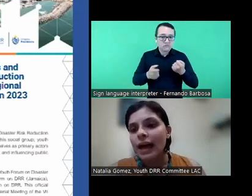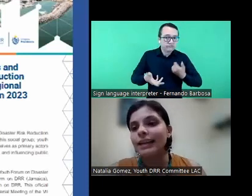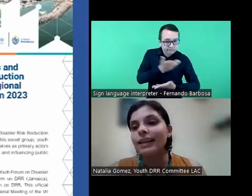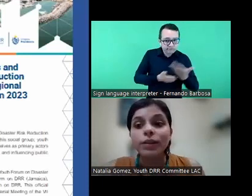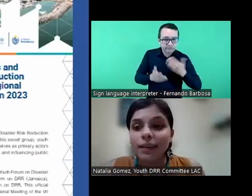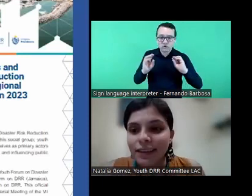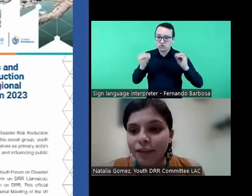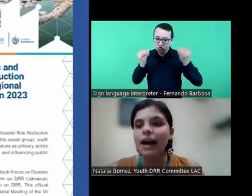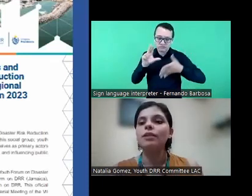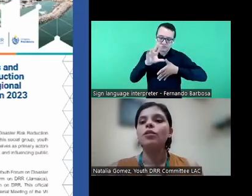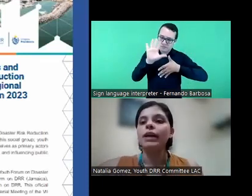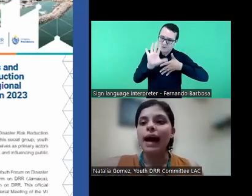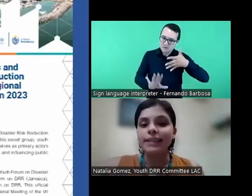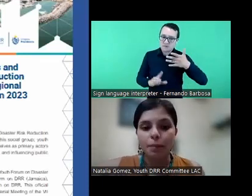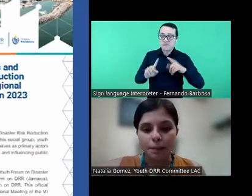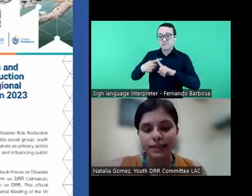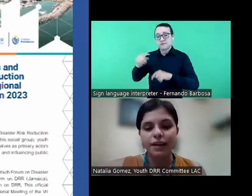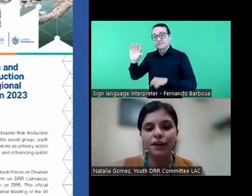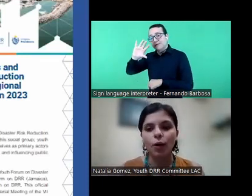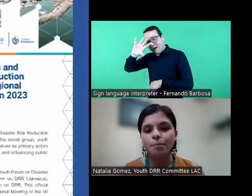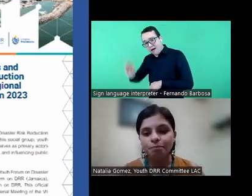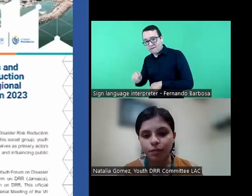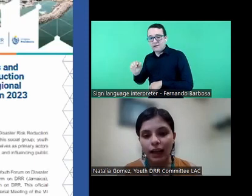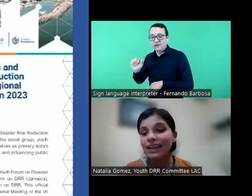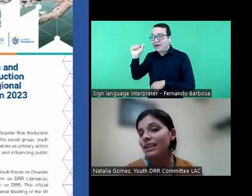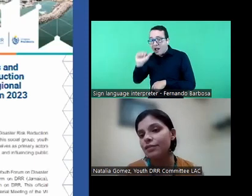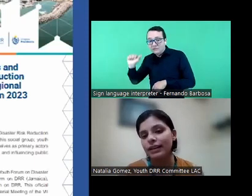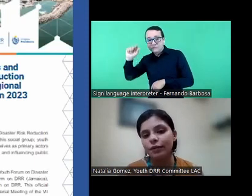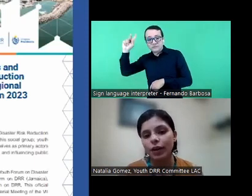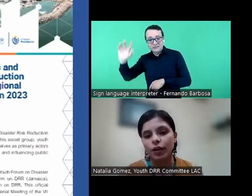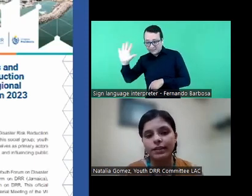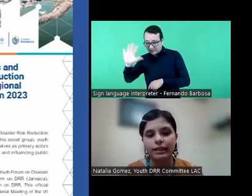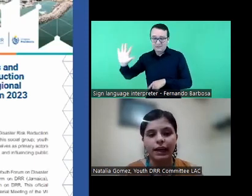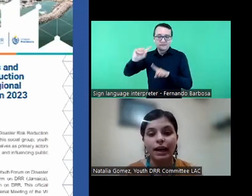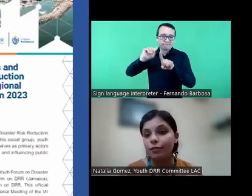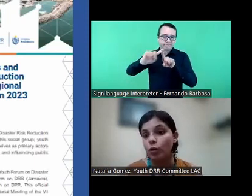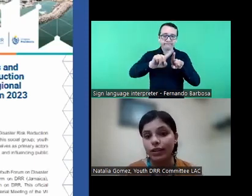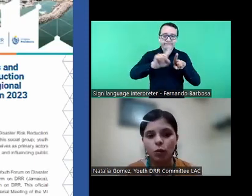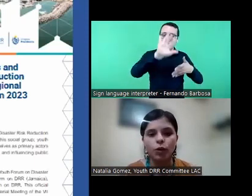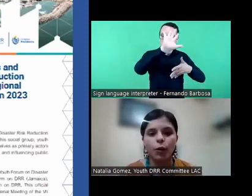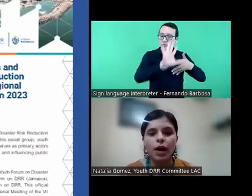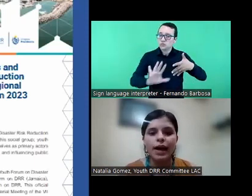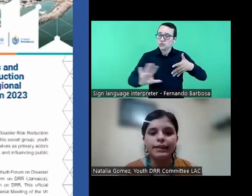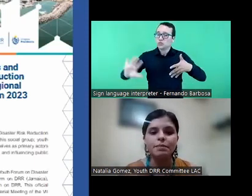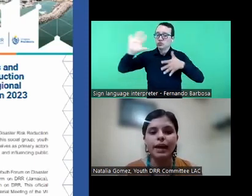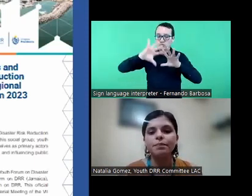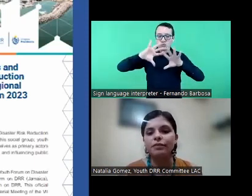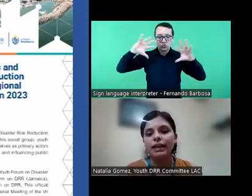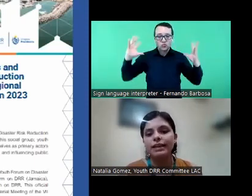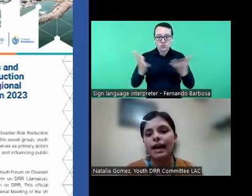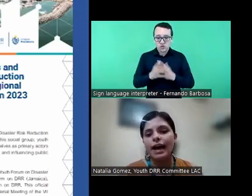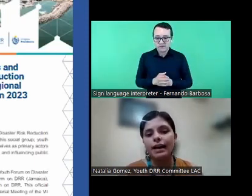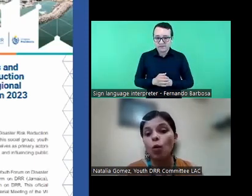do exchanges with youth of the African continent region, of the Pacific Ocean region,